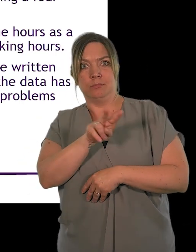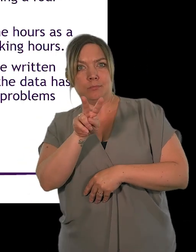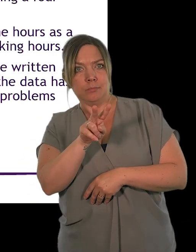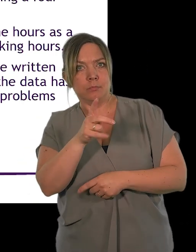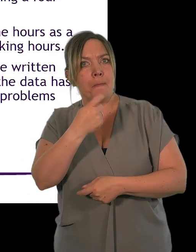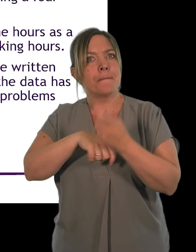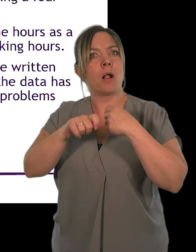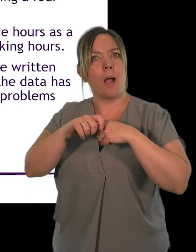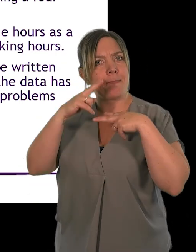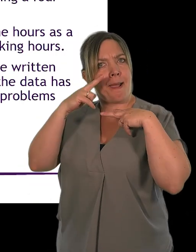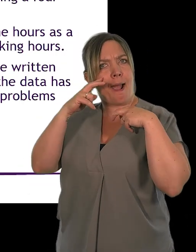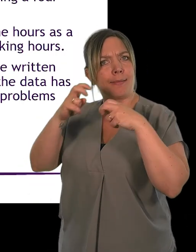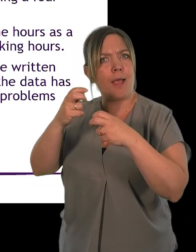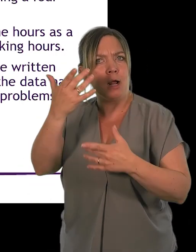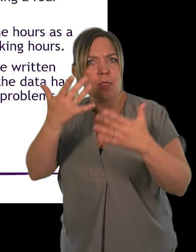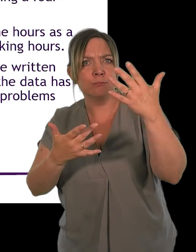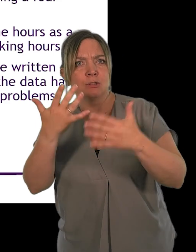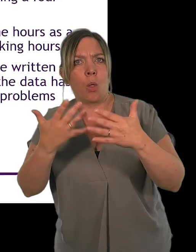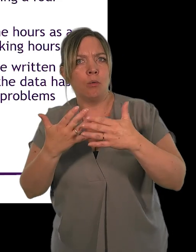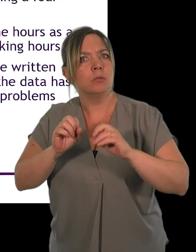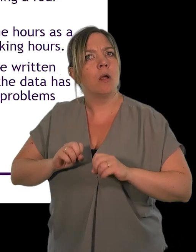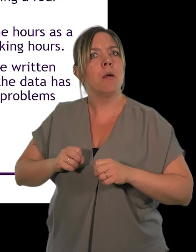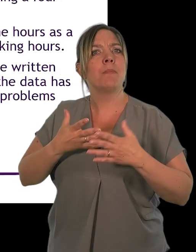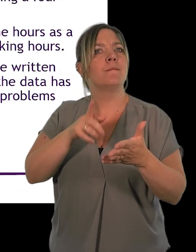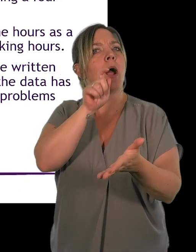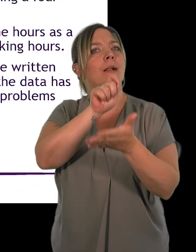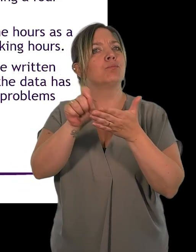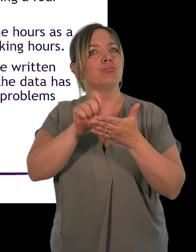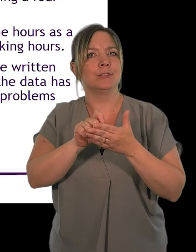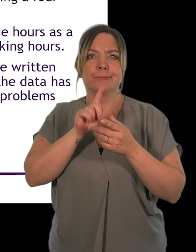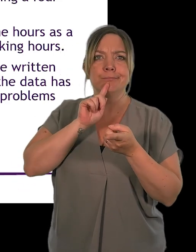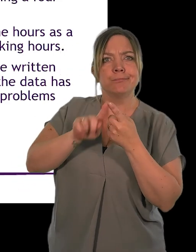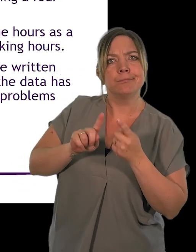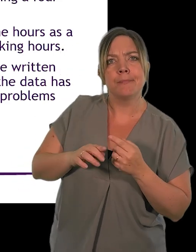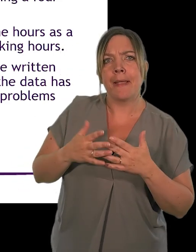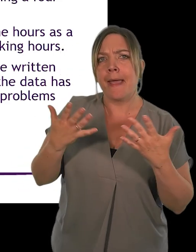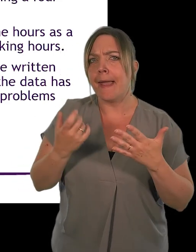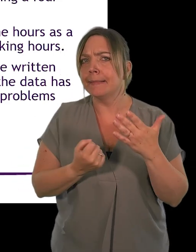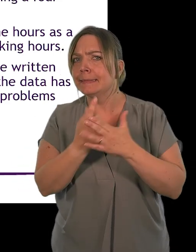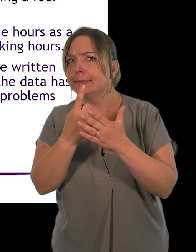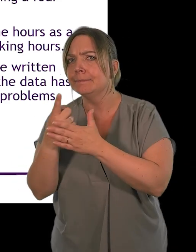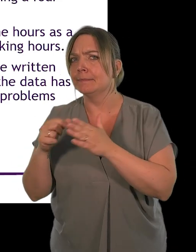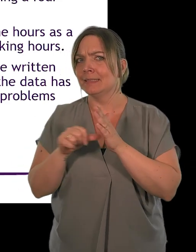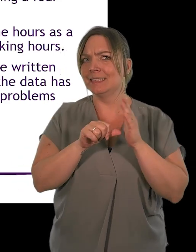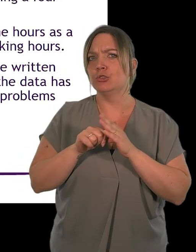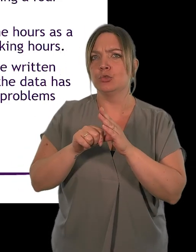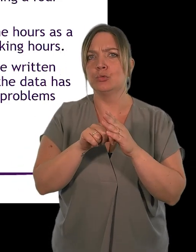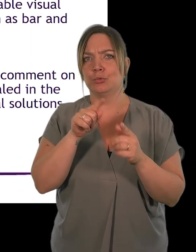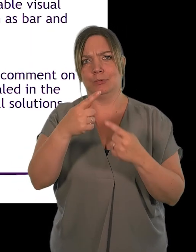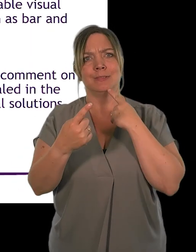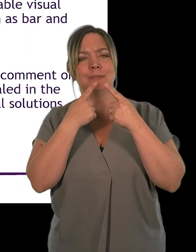revealed, suggesting potential problems and solutions.